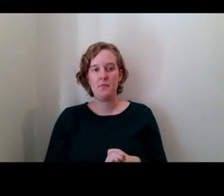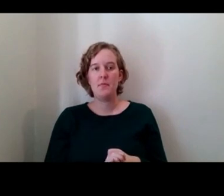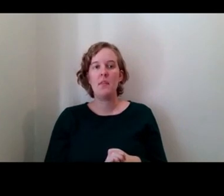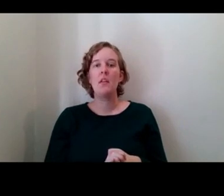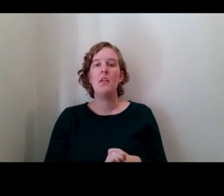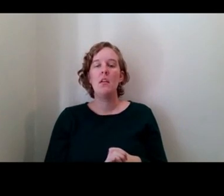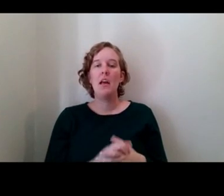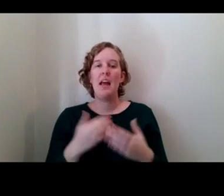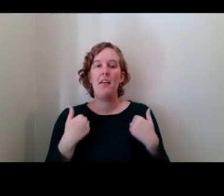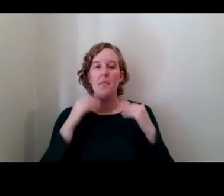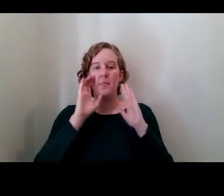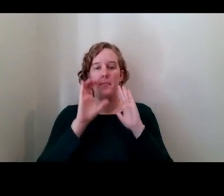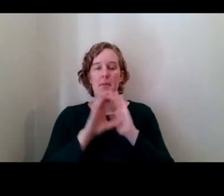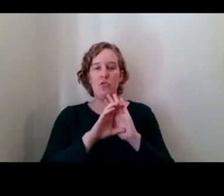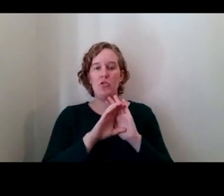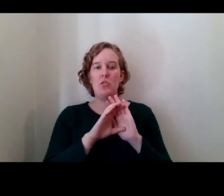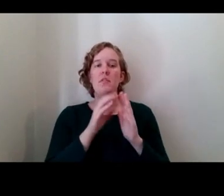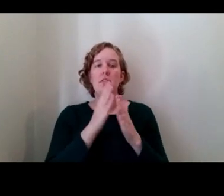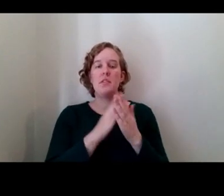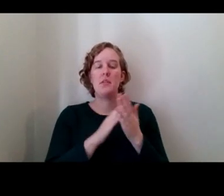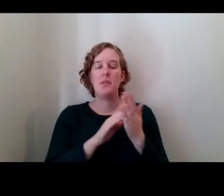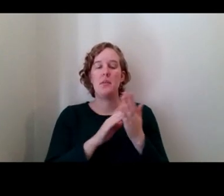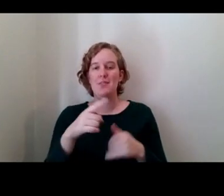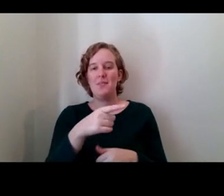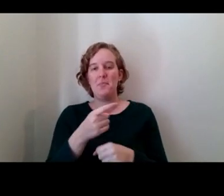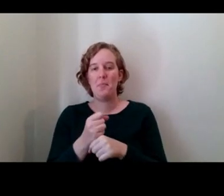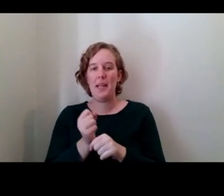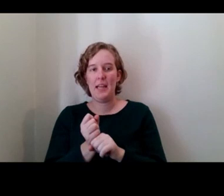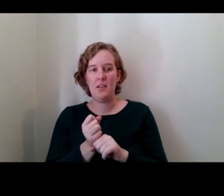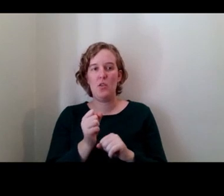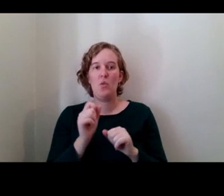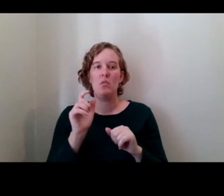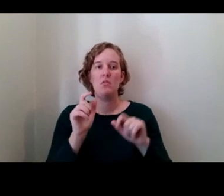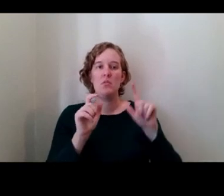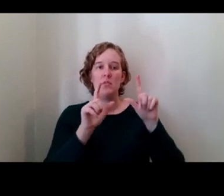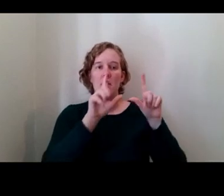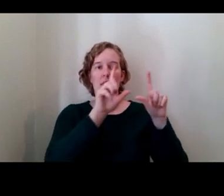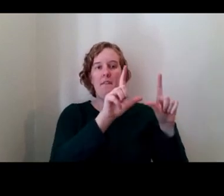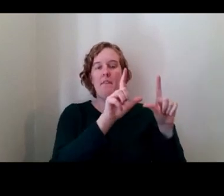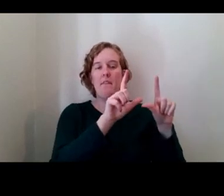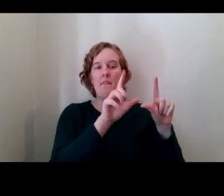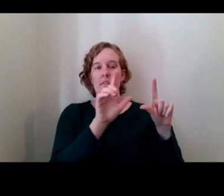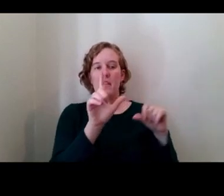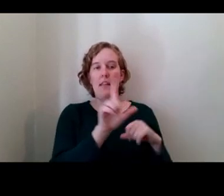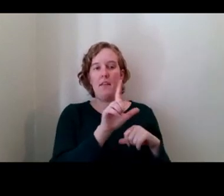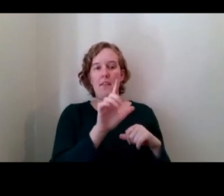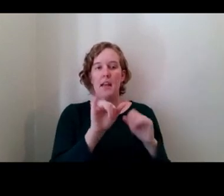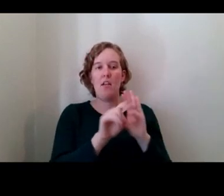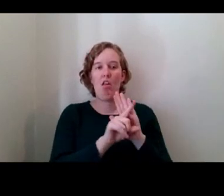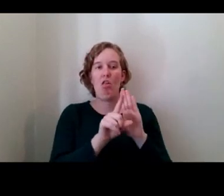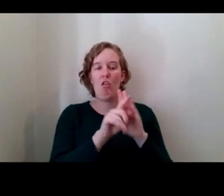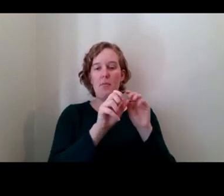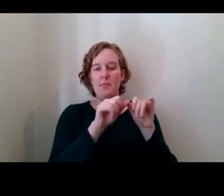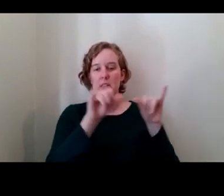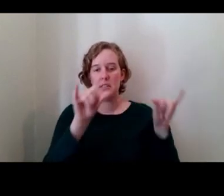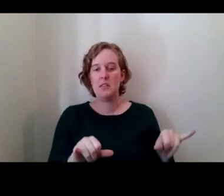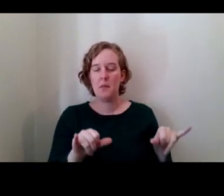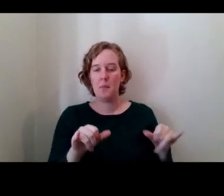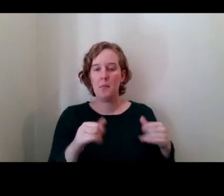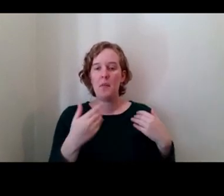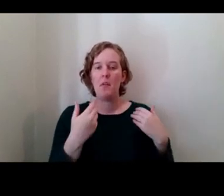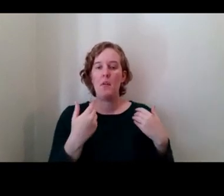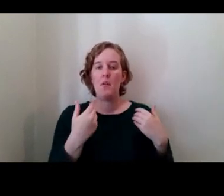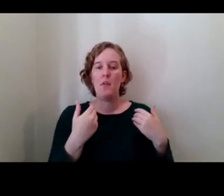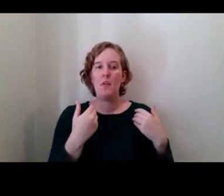So I've got some photos here of things that students made, just to give you an idea. Up in the top left here is an alarm system. So we had this